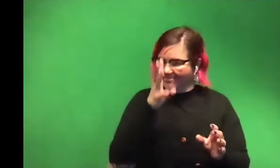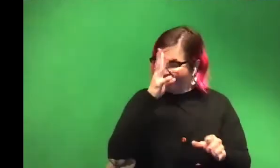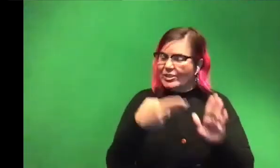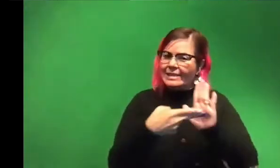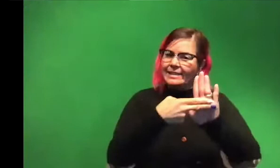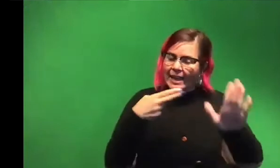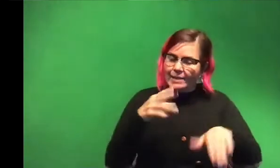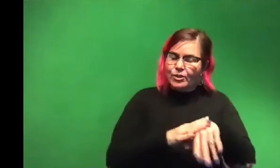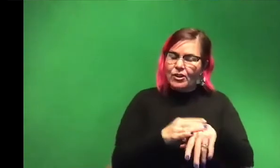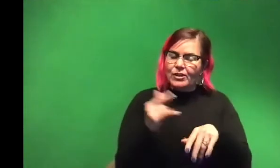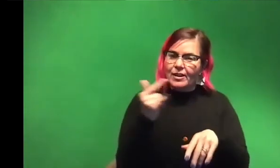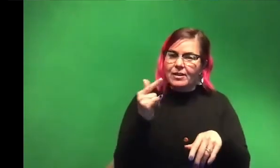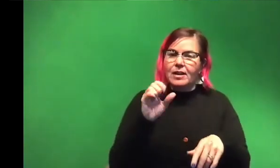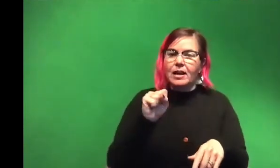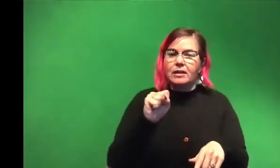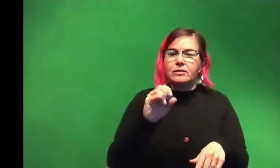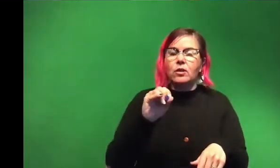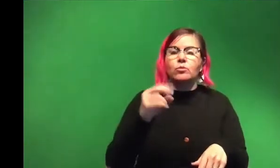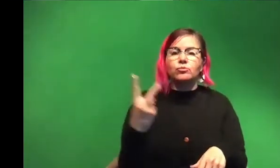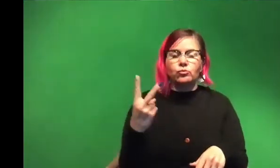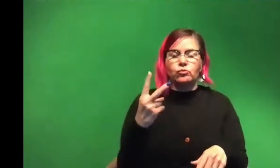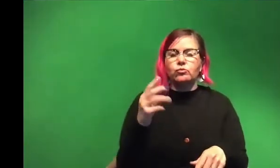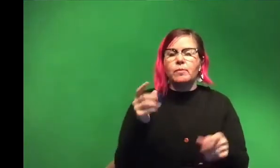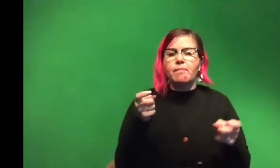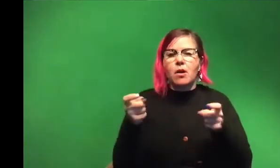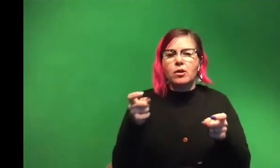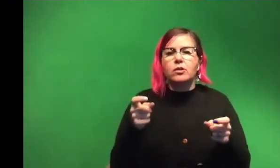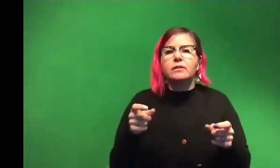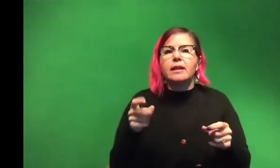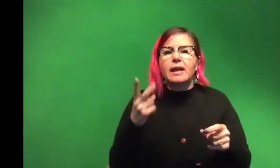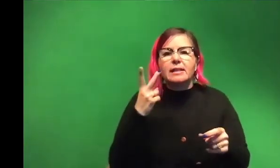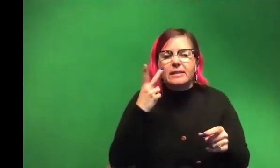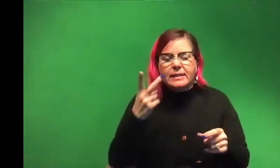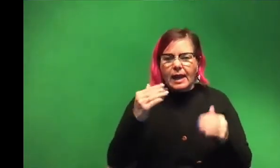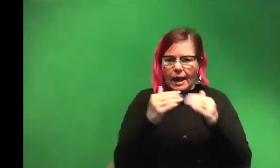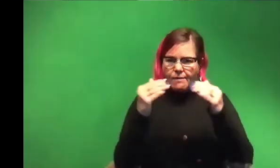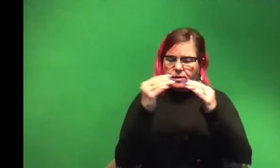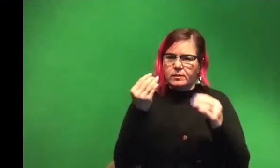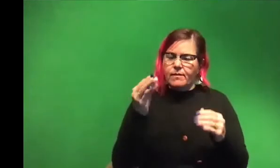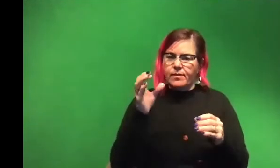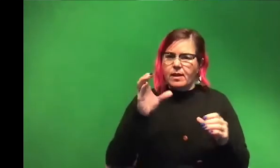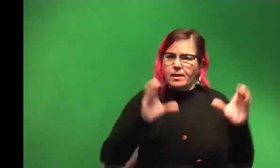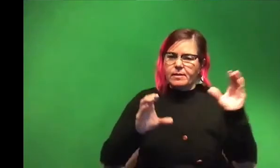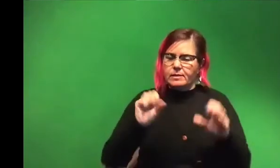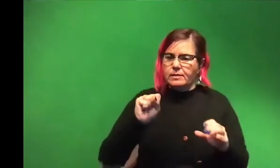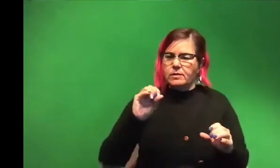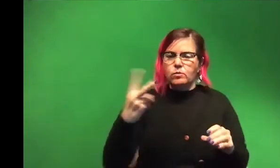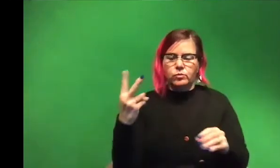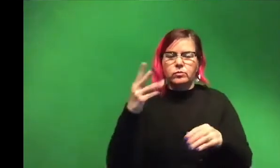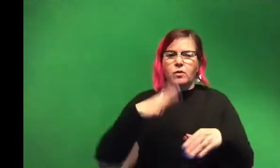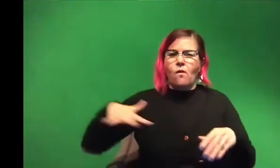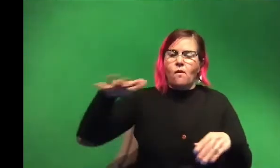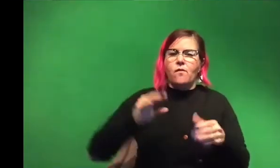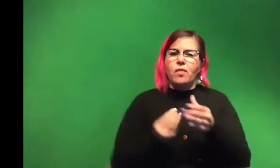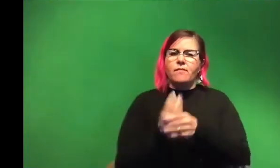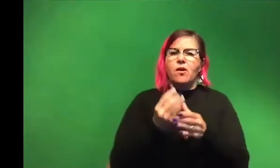aircraft, put SO2 monitors on so we could actually see Oh, what the SO2 levels were over the air, over the volcano. and